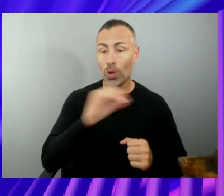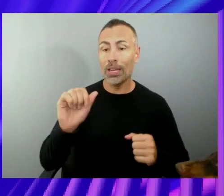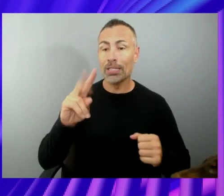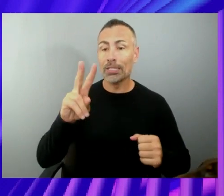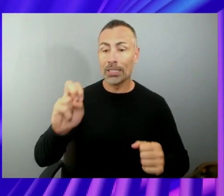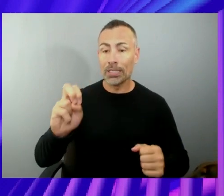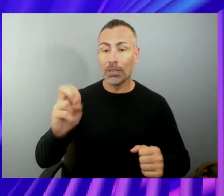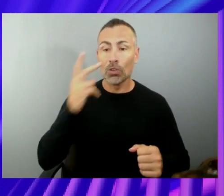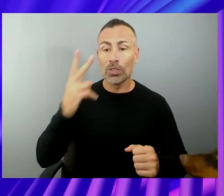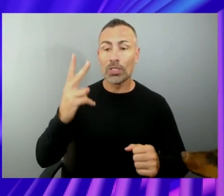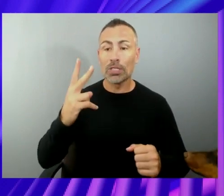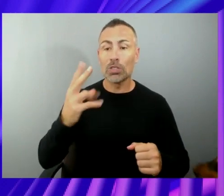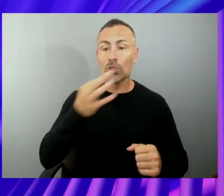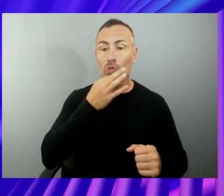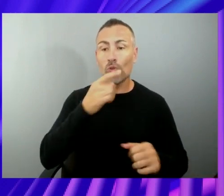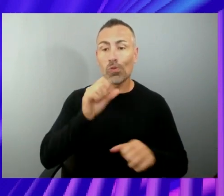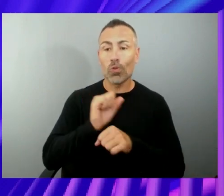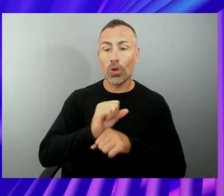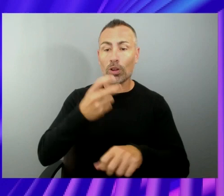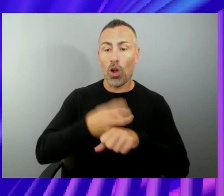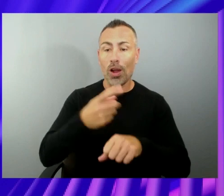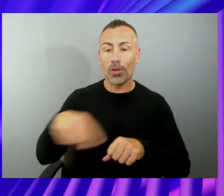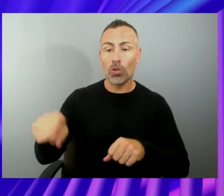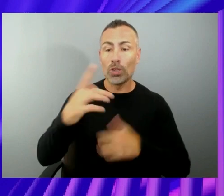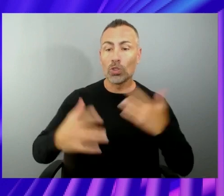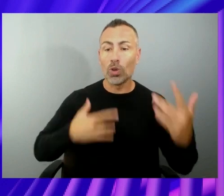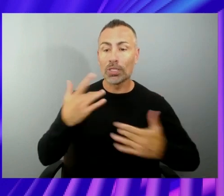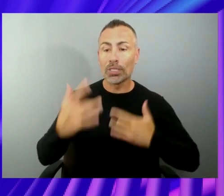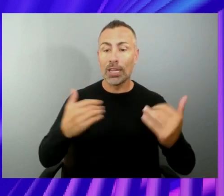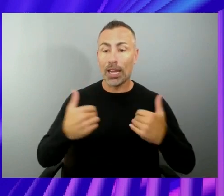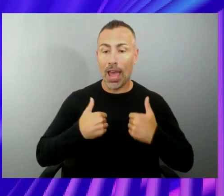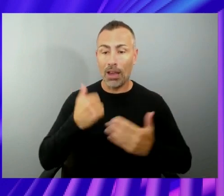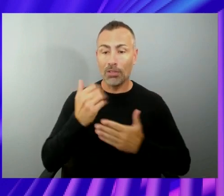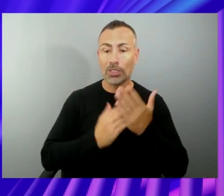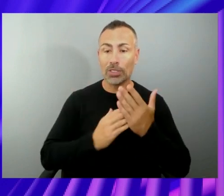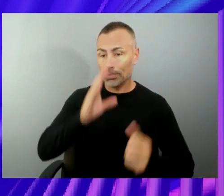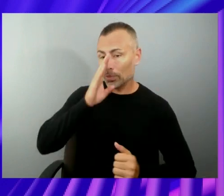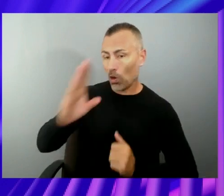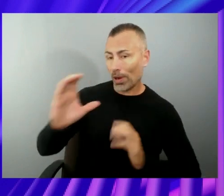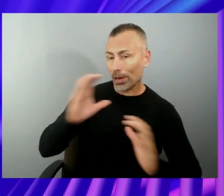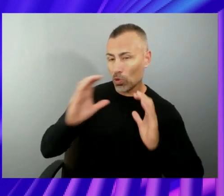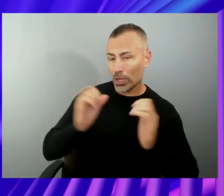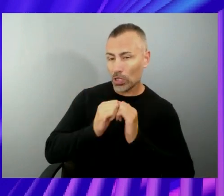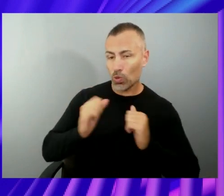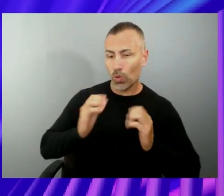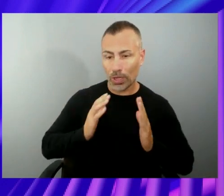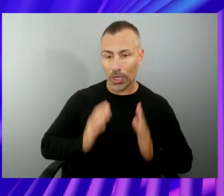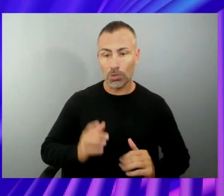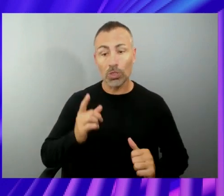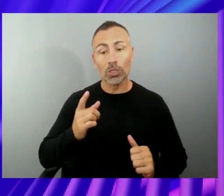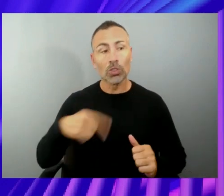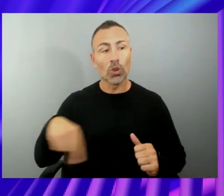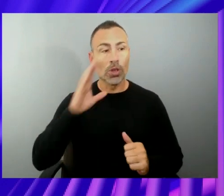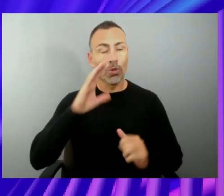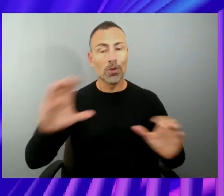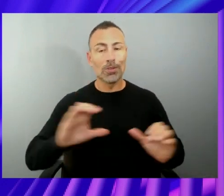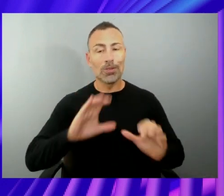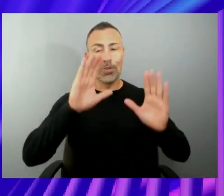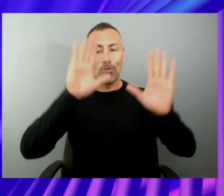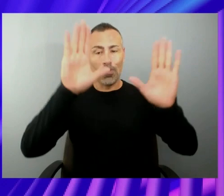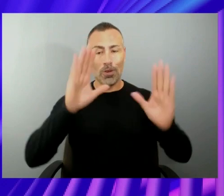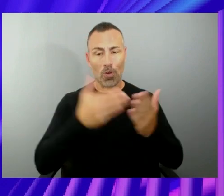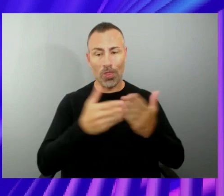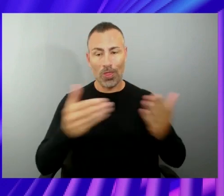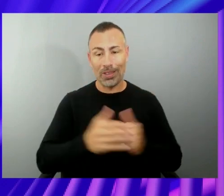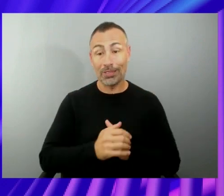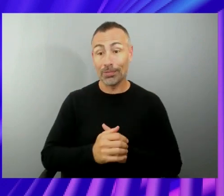at it. So excited to finally have some direct communication with customers. We're going to do some good stuff. I'm looking forward to it. Yeah.